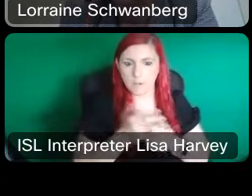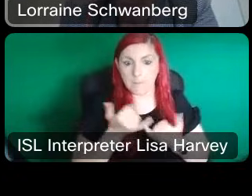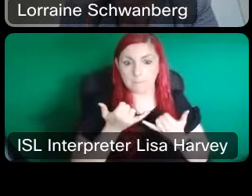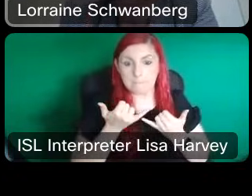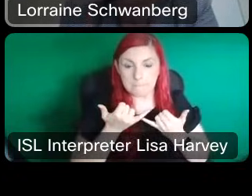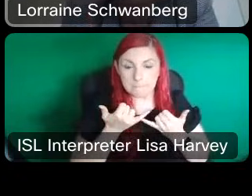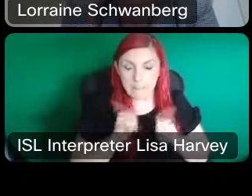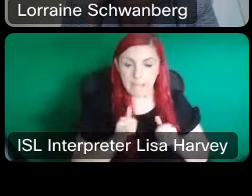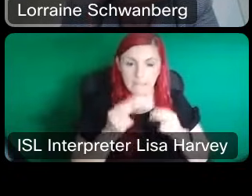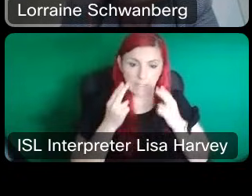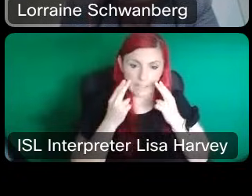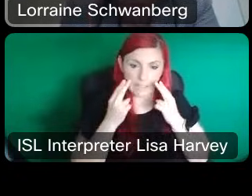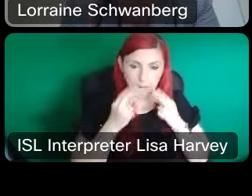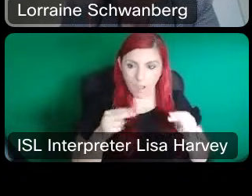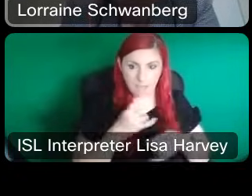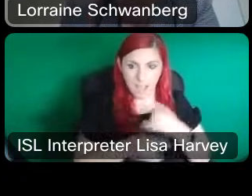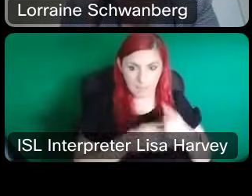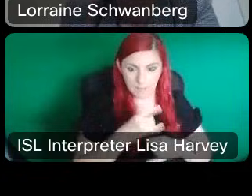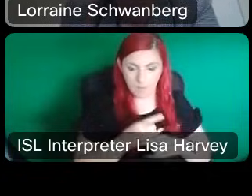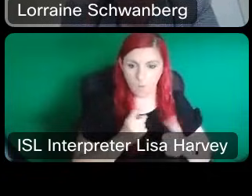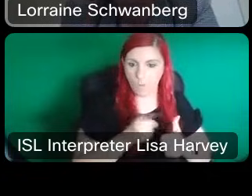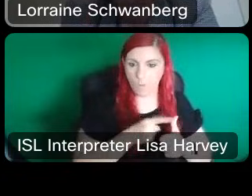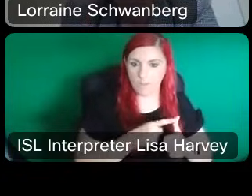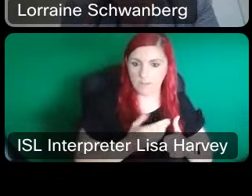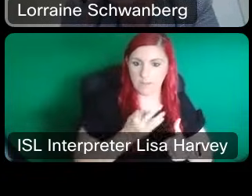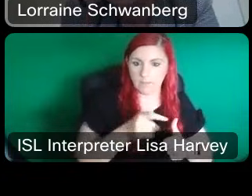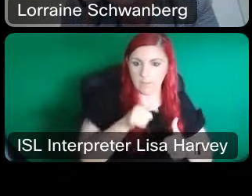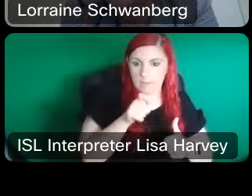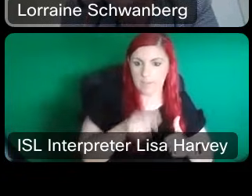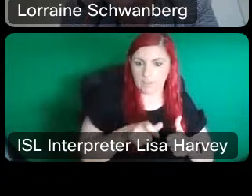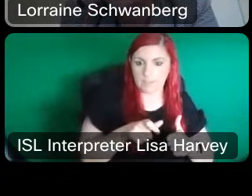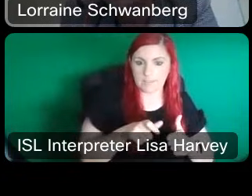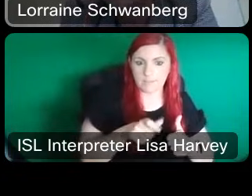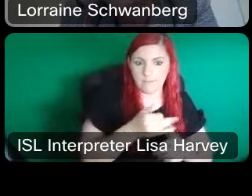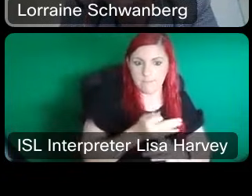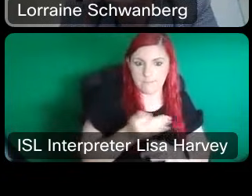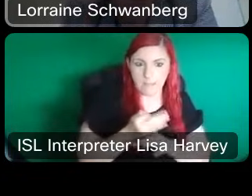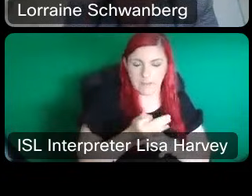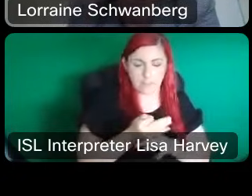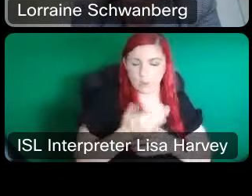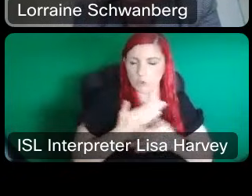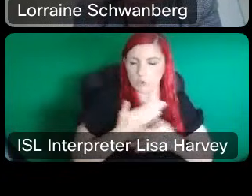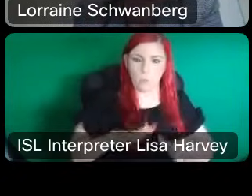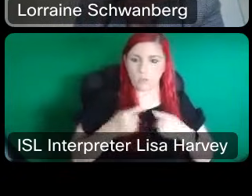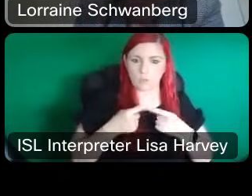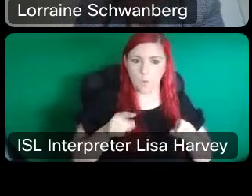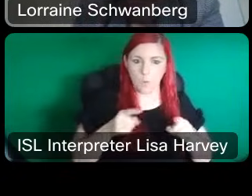occur. So one scenario would be where the patient or the family declines open disclosure at that time. They might